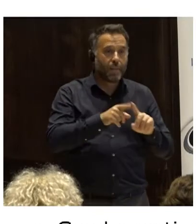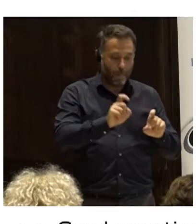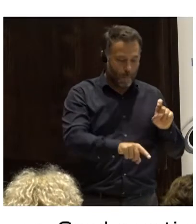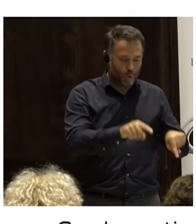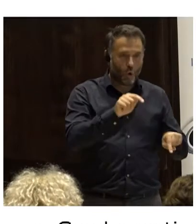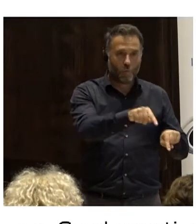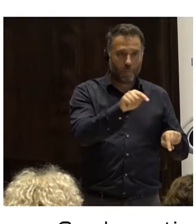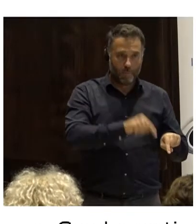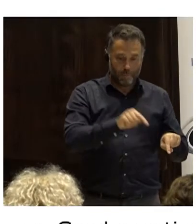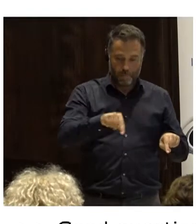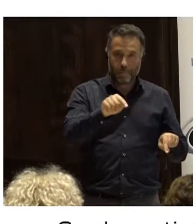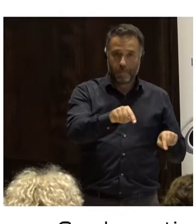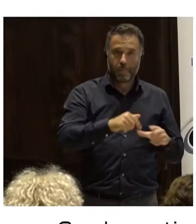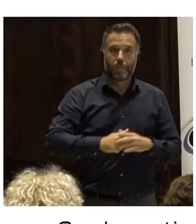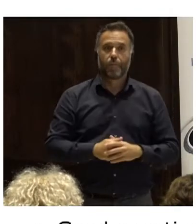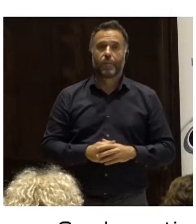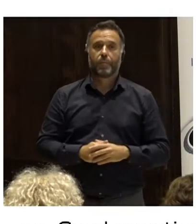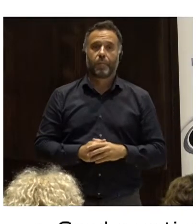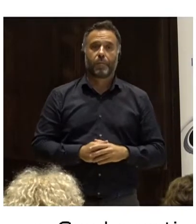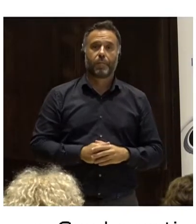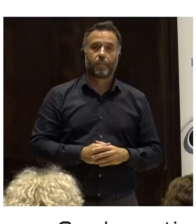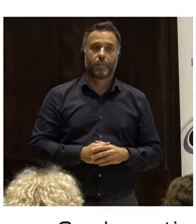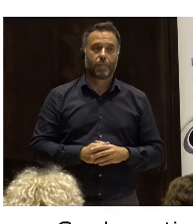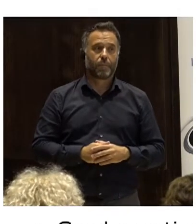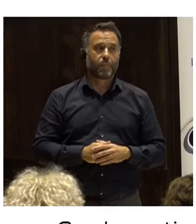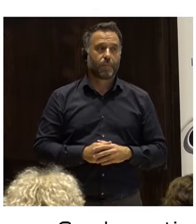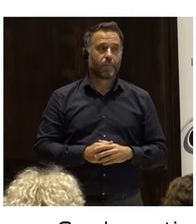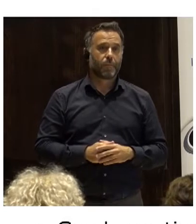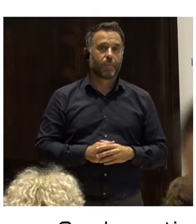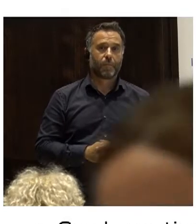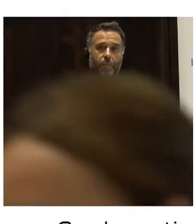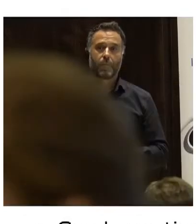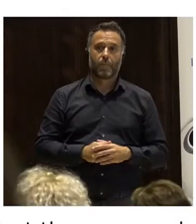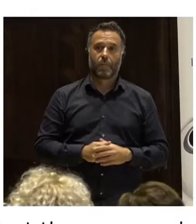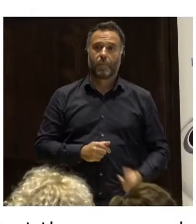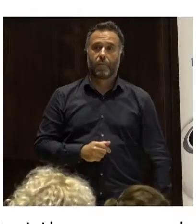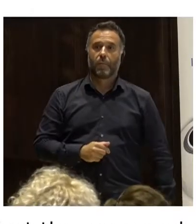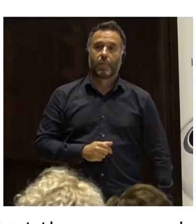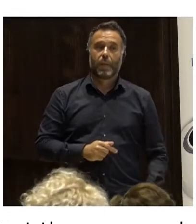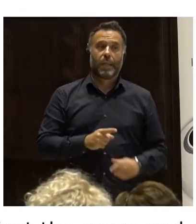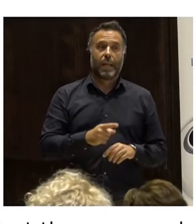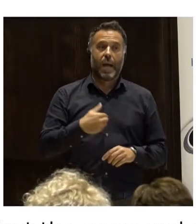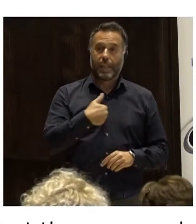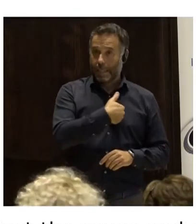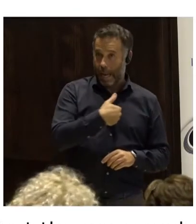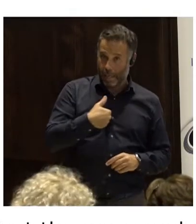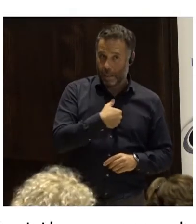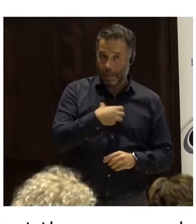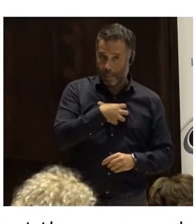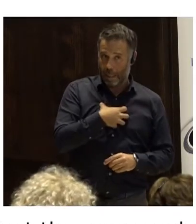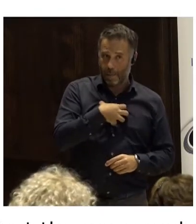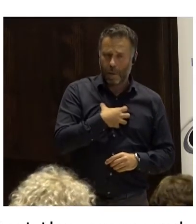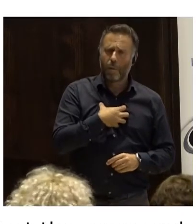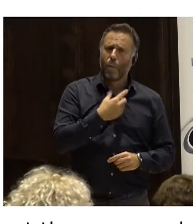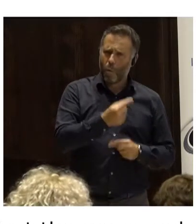And then, I mean, tasks are going to become even more complex and even harder to measure. All we were looking for there